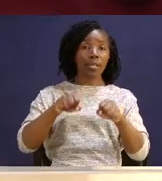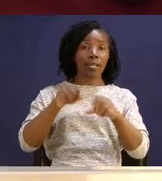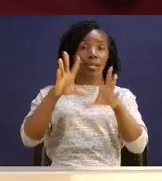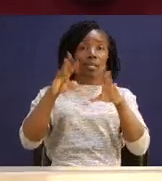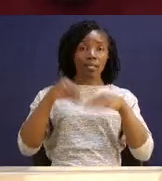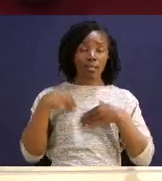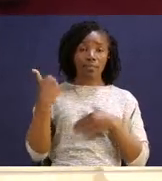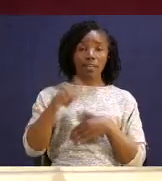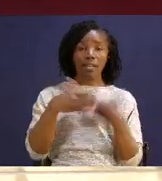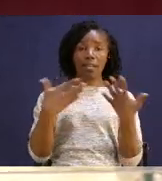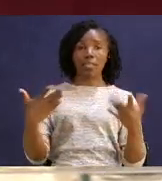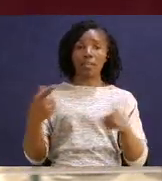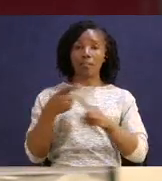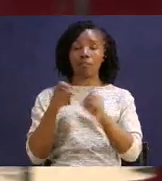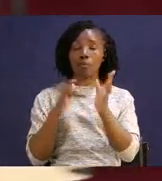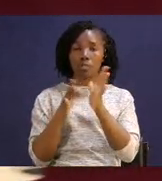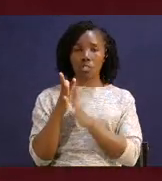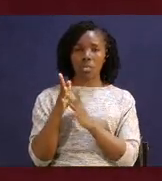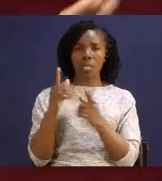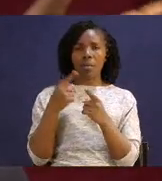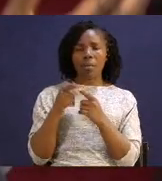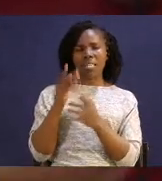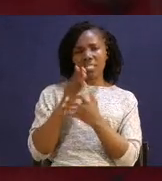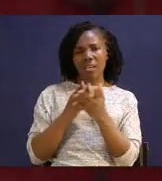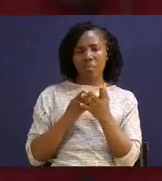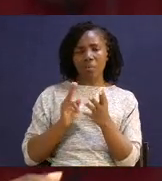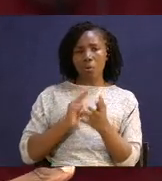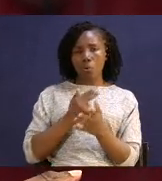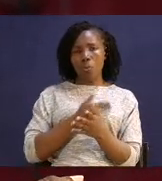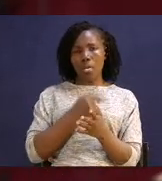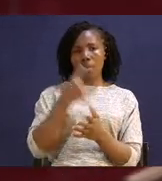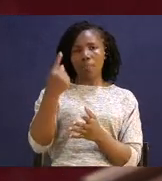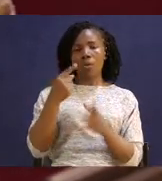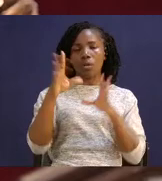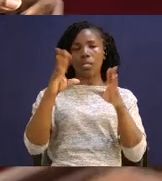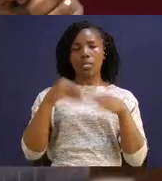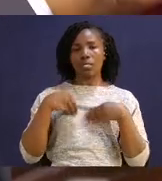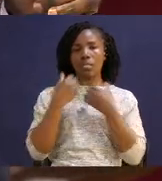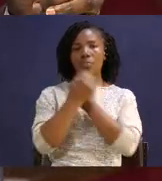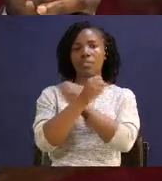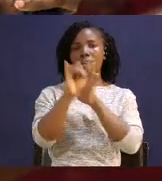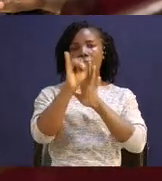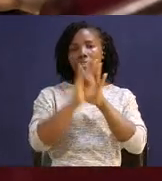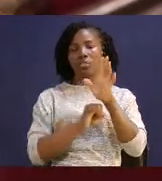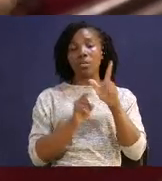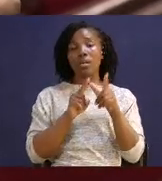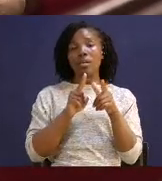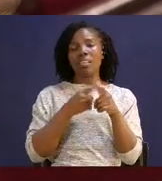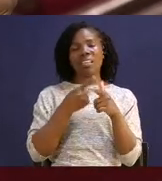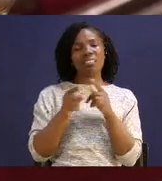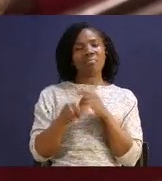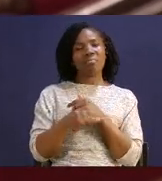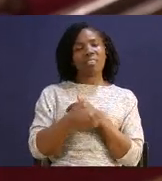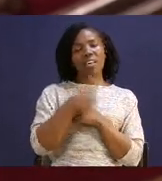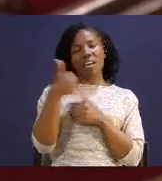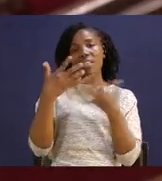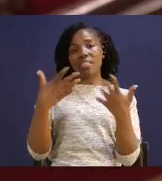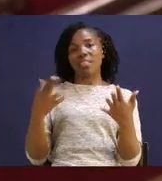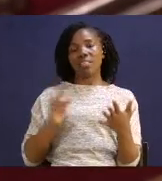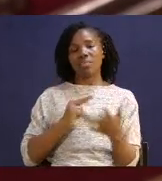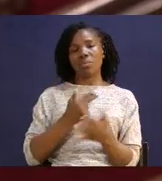Petu, the only thing we get from Jesus is salvation. Yo ingine tunafanya nini?